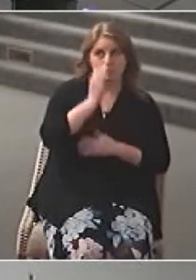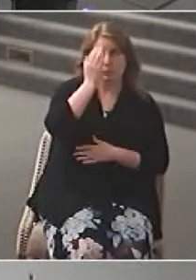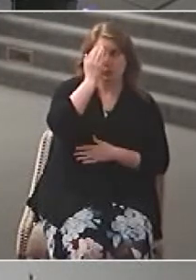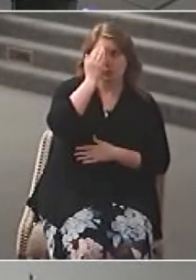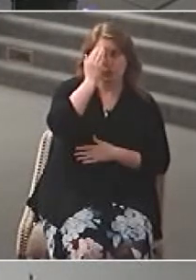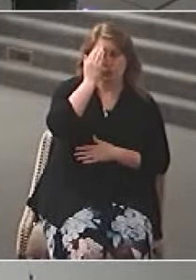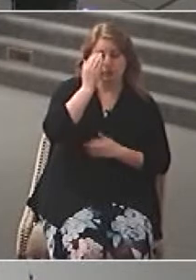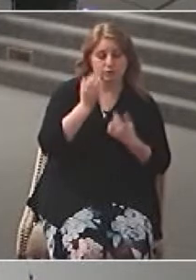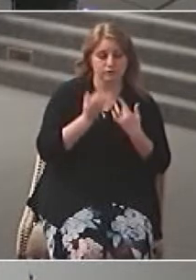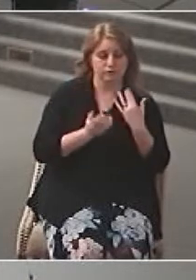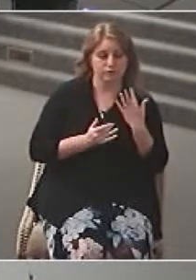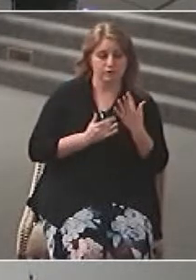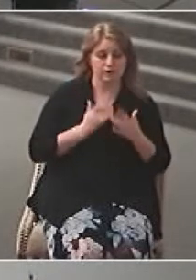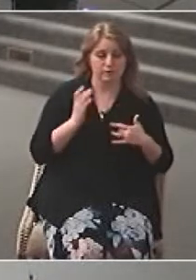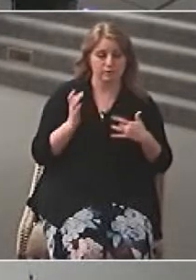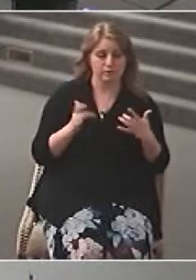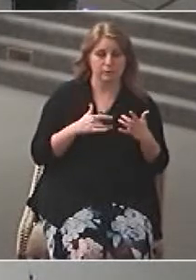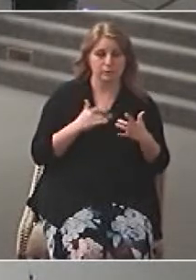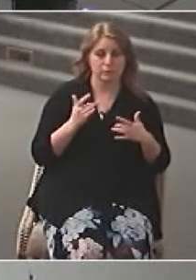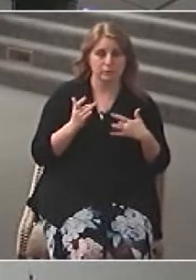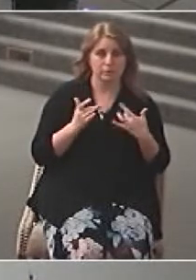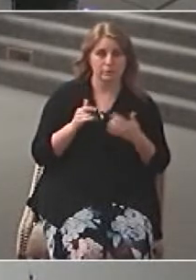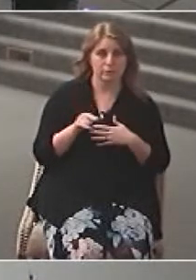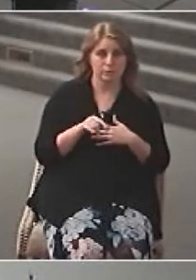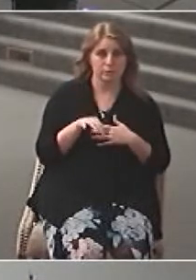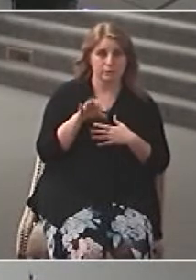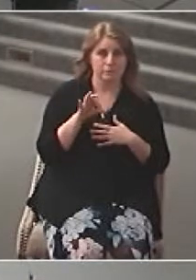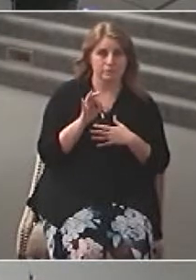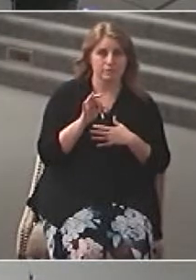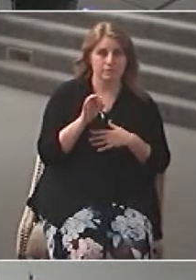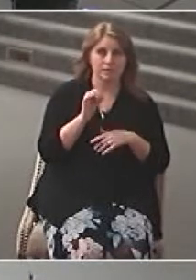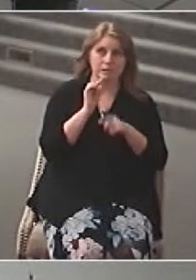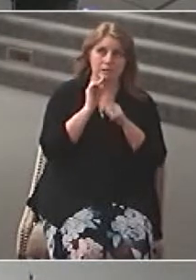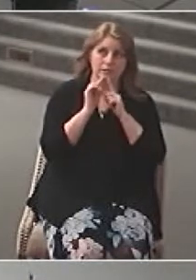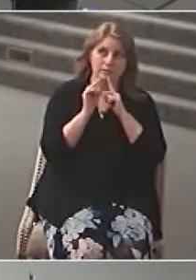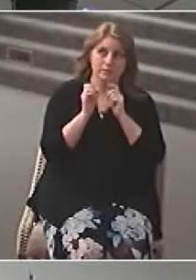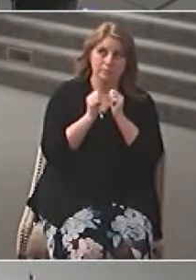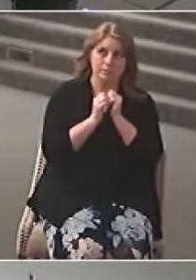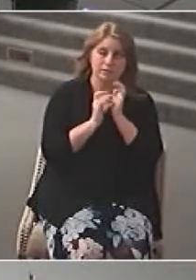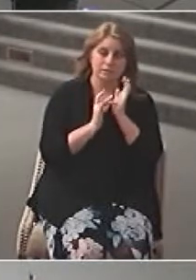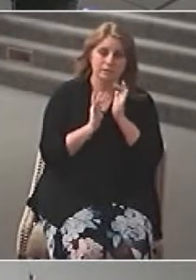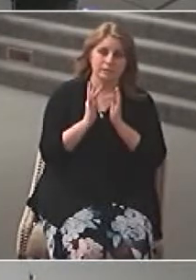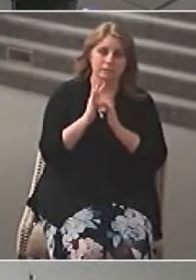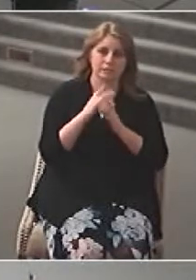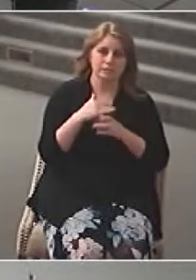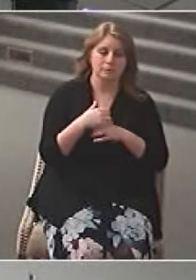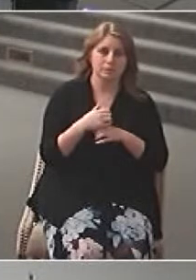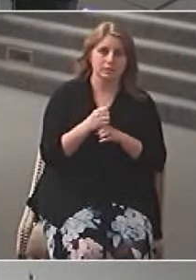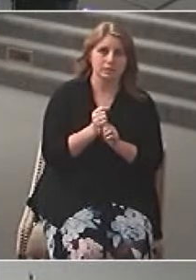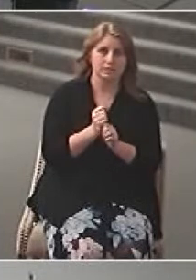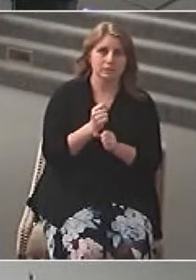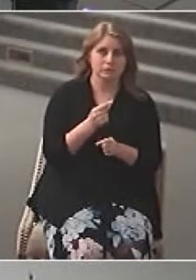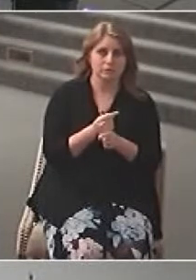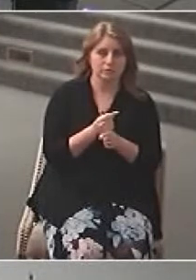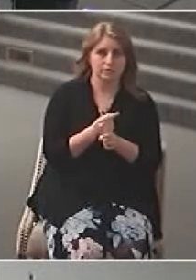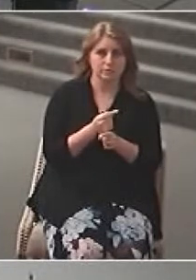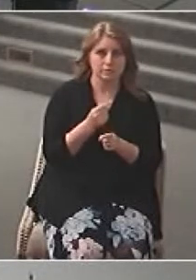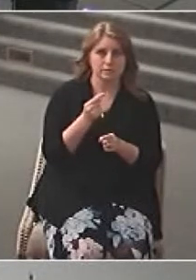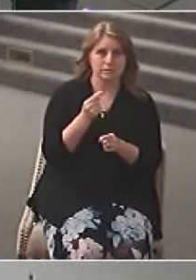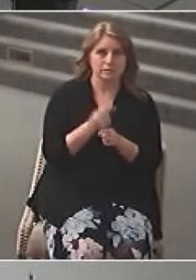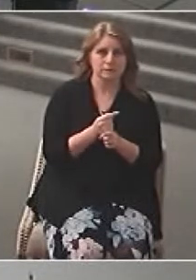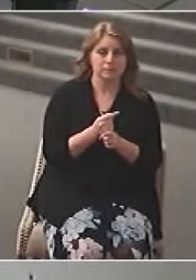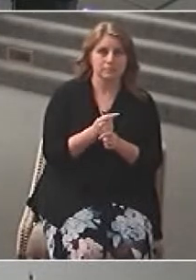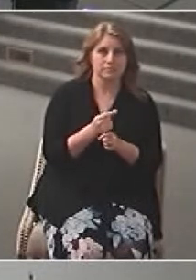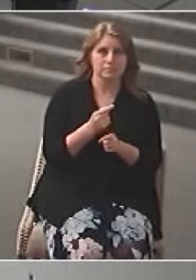in. Know a little fire is burning. Find a little talk with Jesus makes it